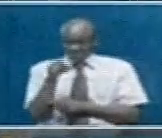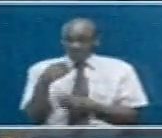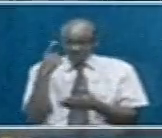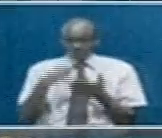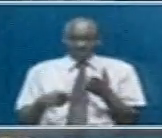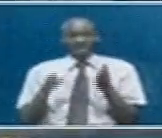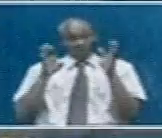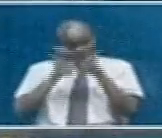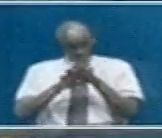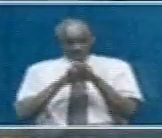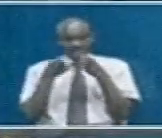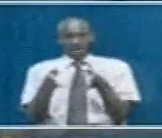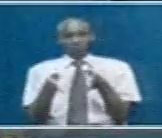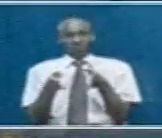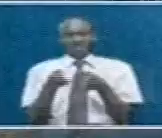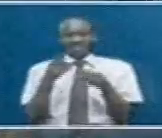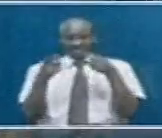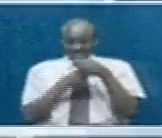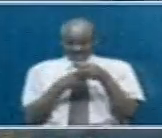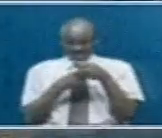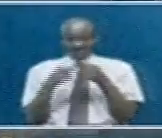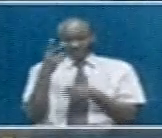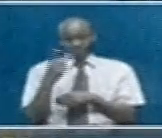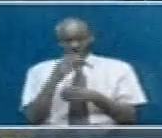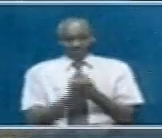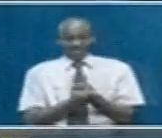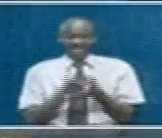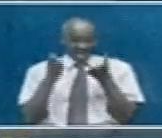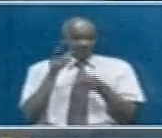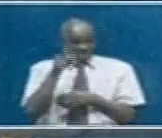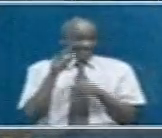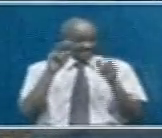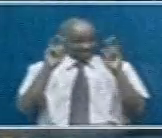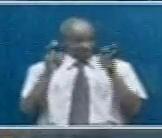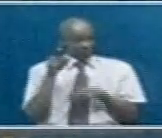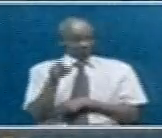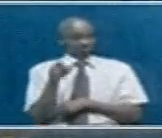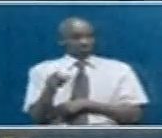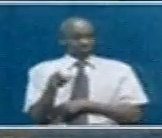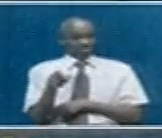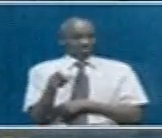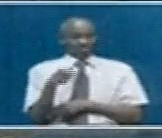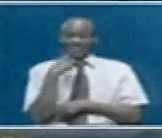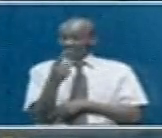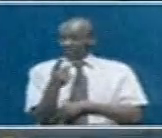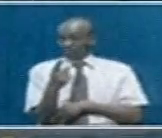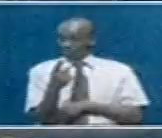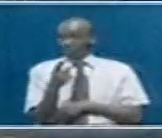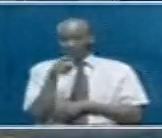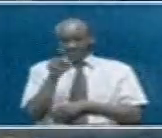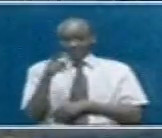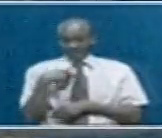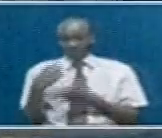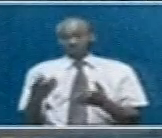are closing the bids on 6th February. So again, that gives you our schedule in terms of rolling out the